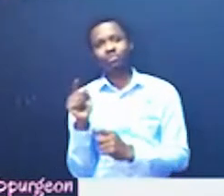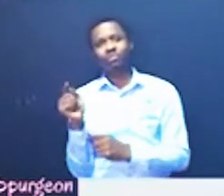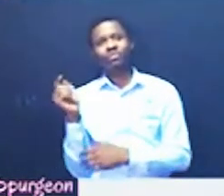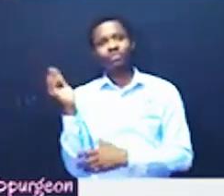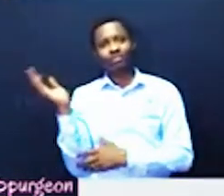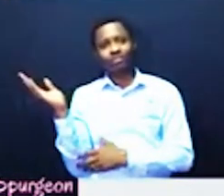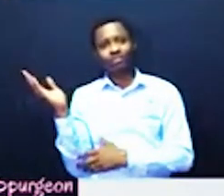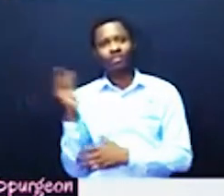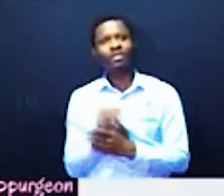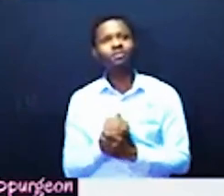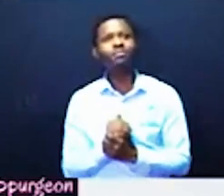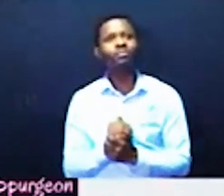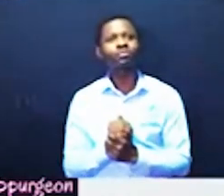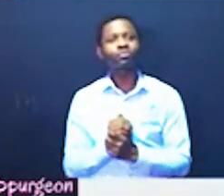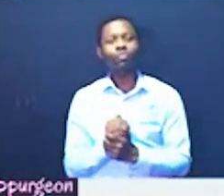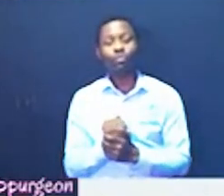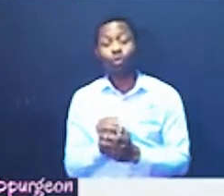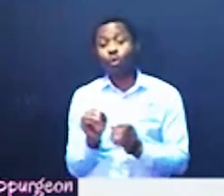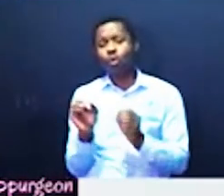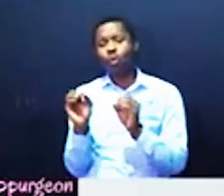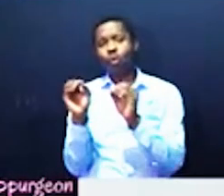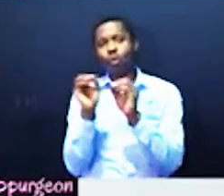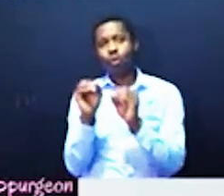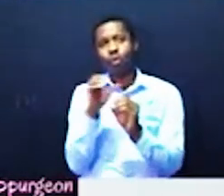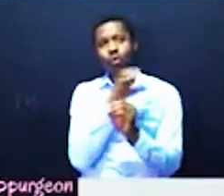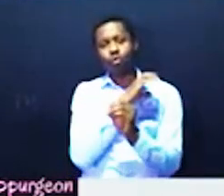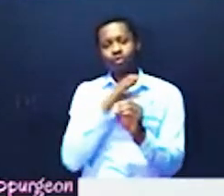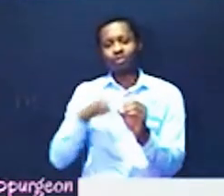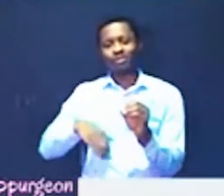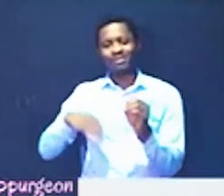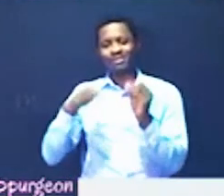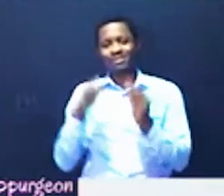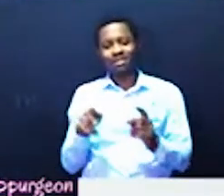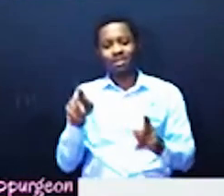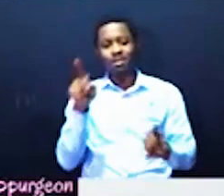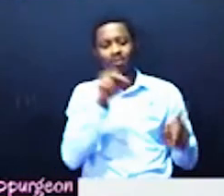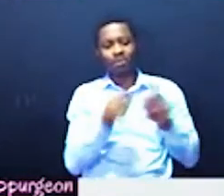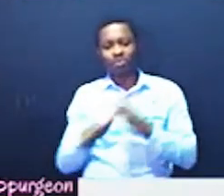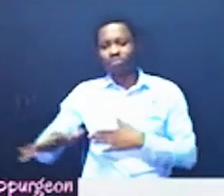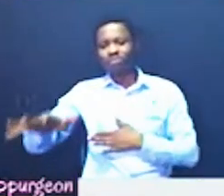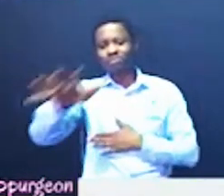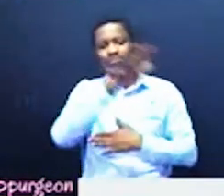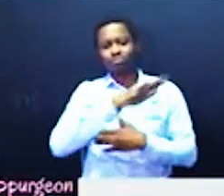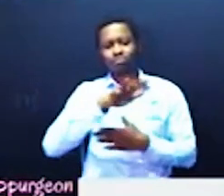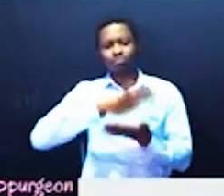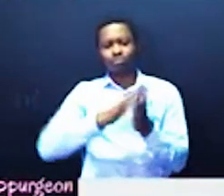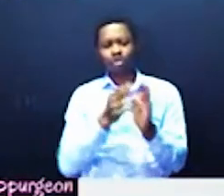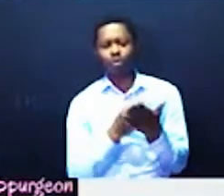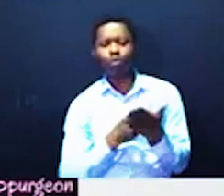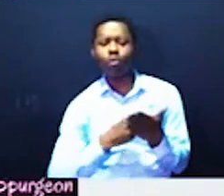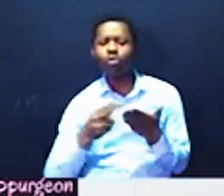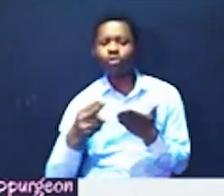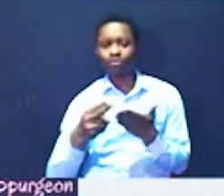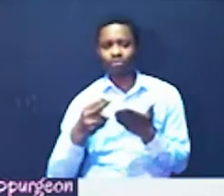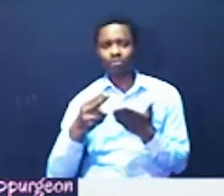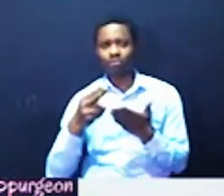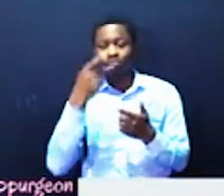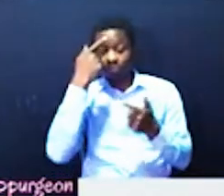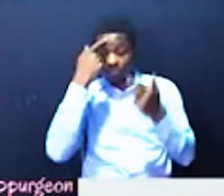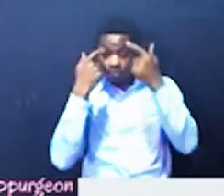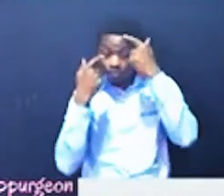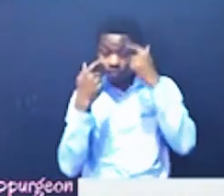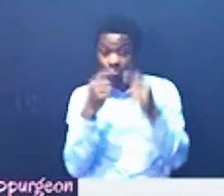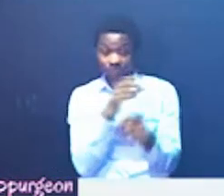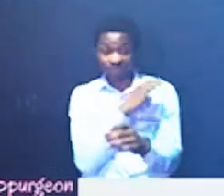All Christian people, be holy. Oh, a Christopher, Munya Kron Kron. For Christ is holy. If